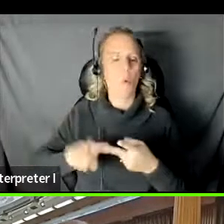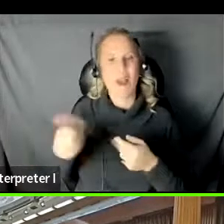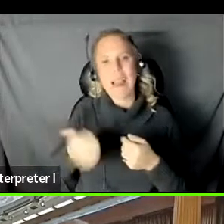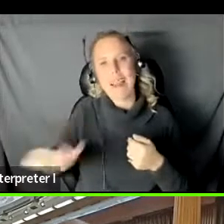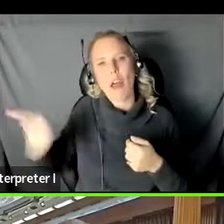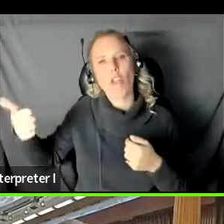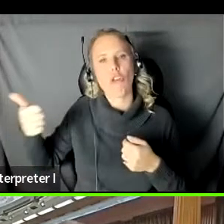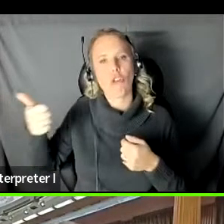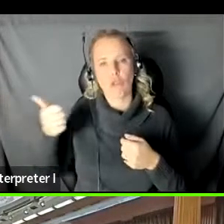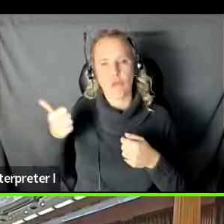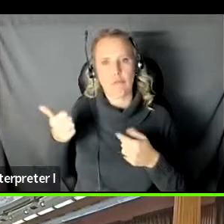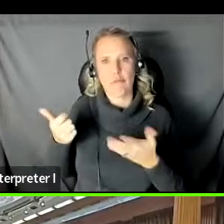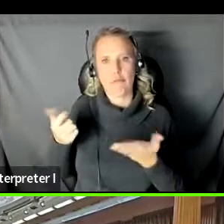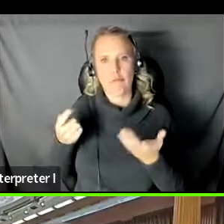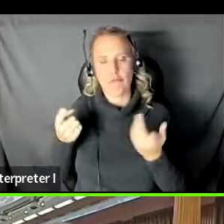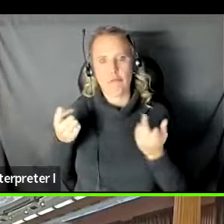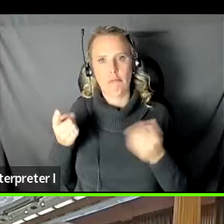other